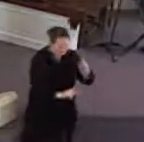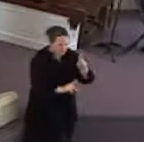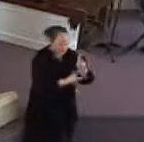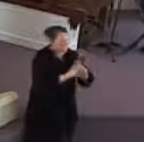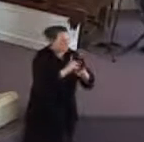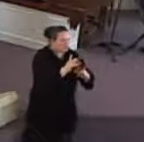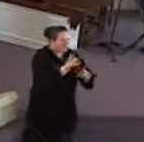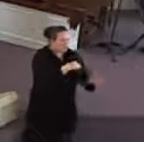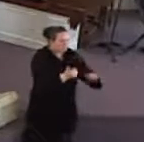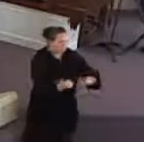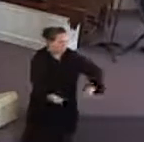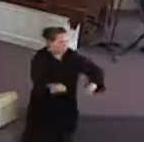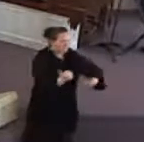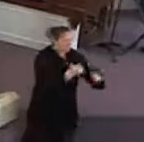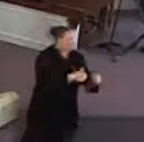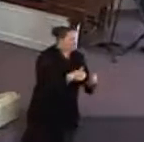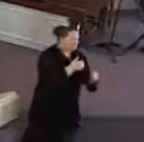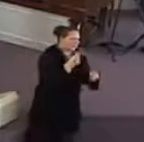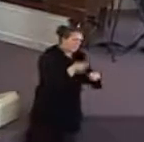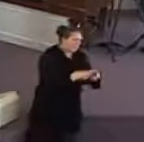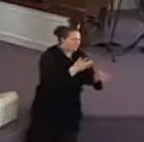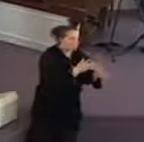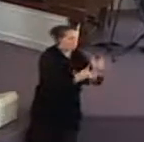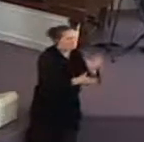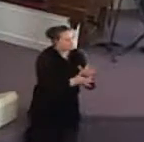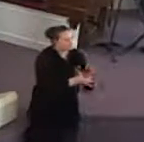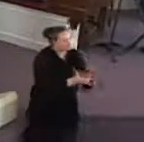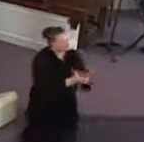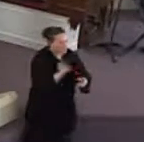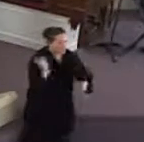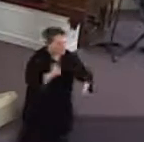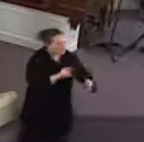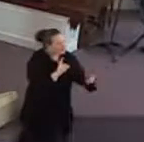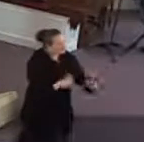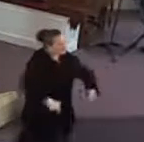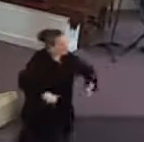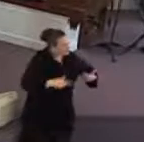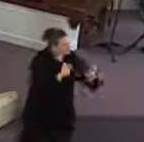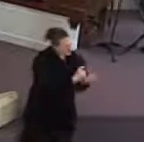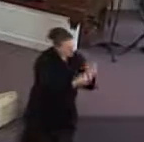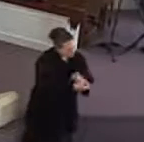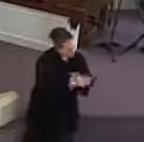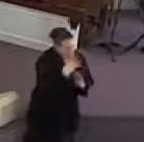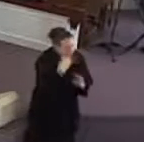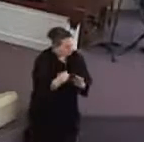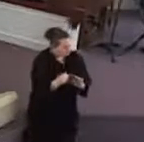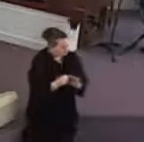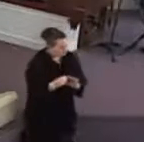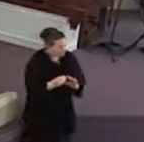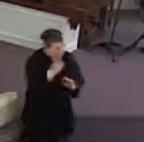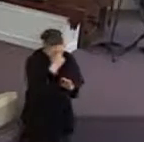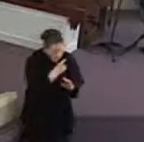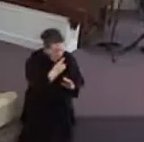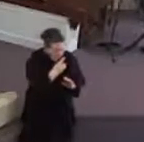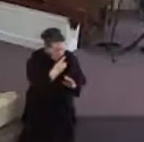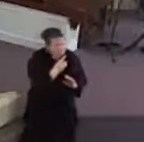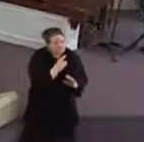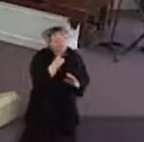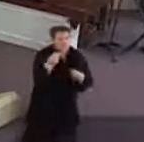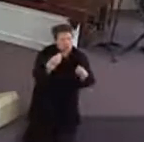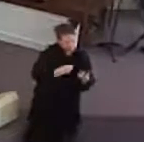the waters of baptism. We needed a life-changing experience. That's the reason he gave us the Holy Ghost that's empowered us.